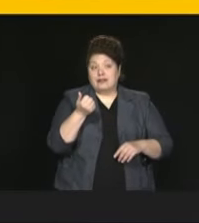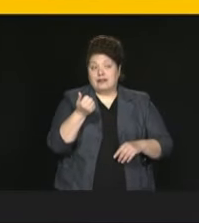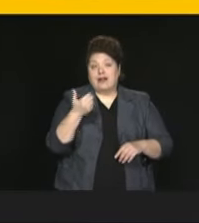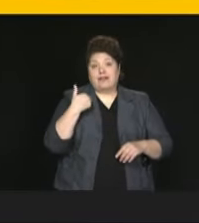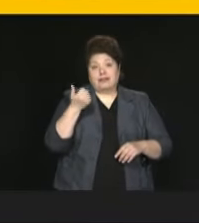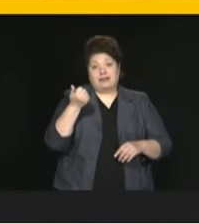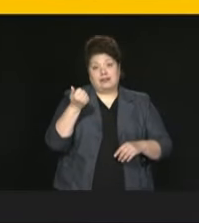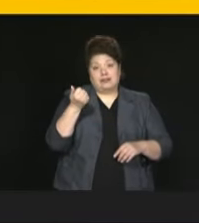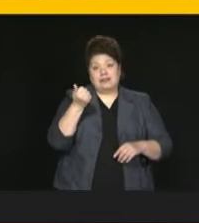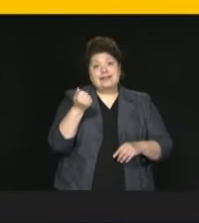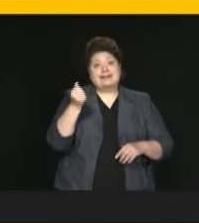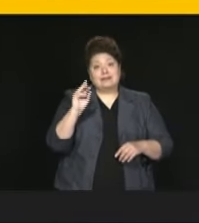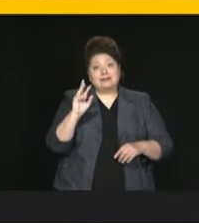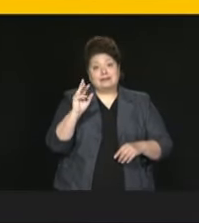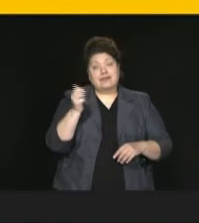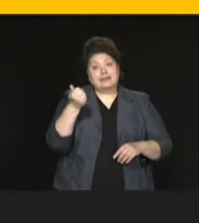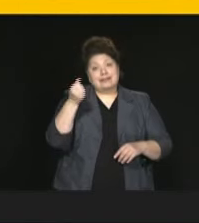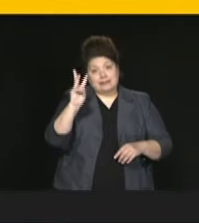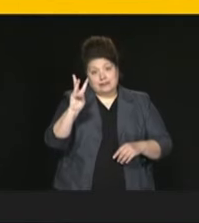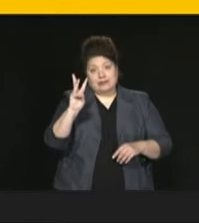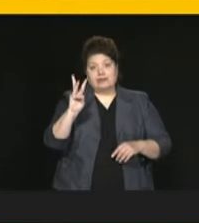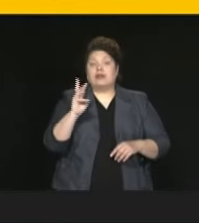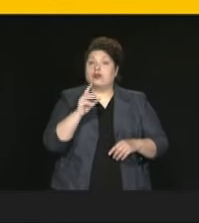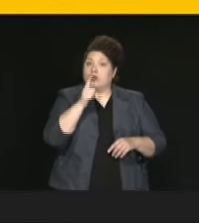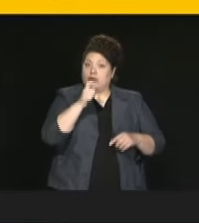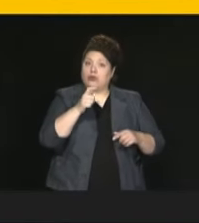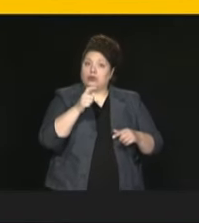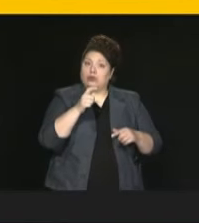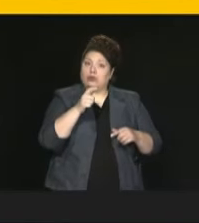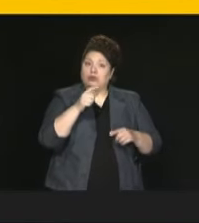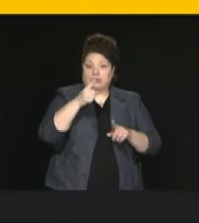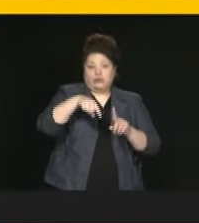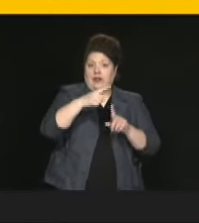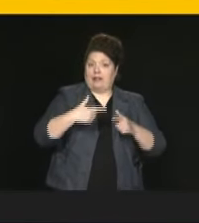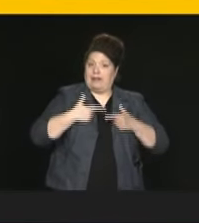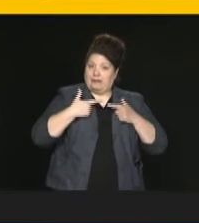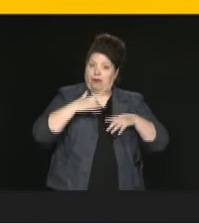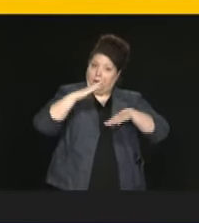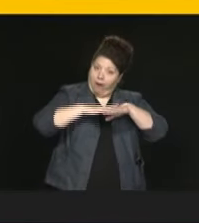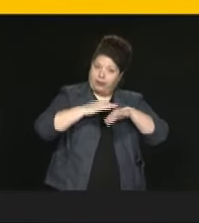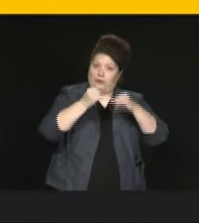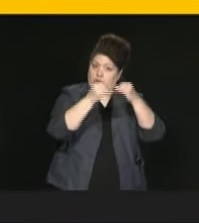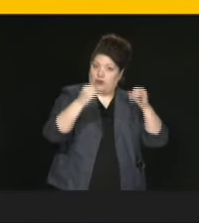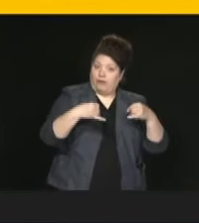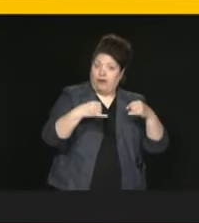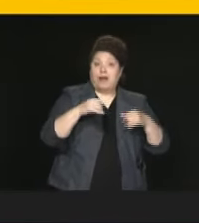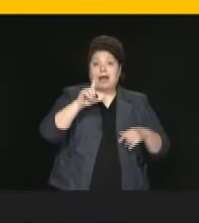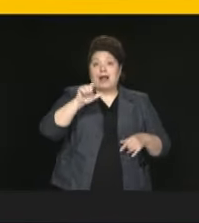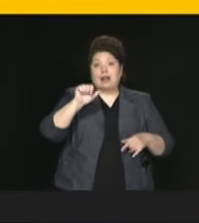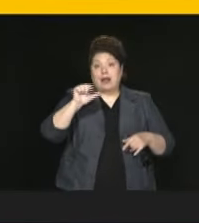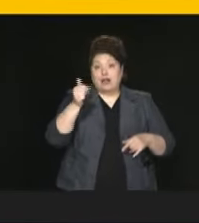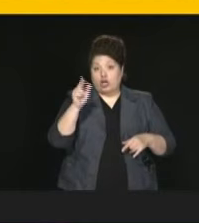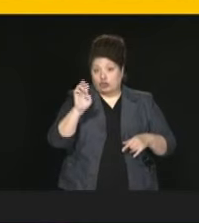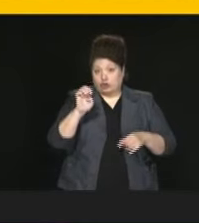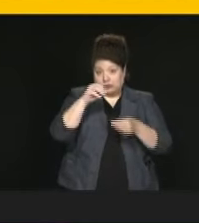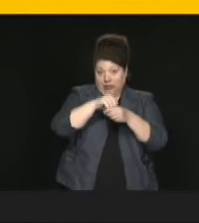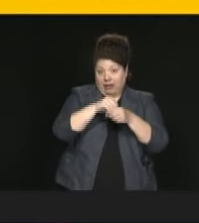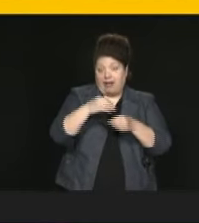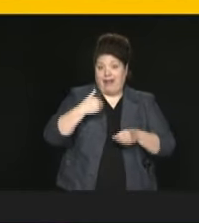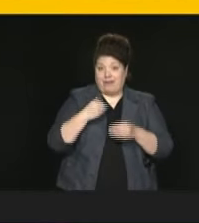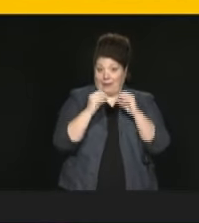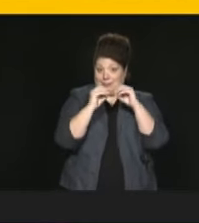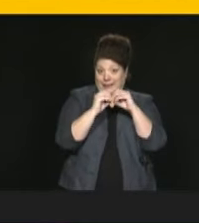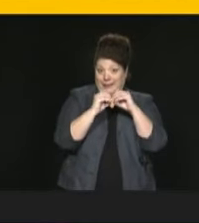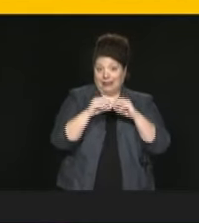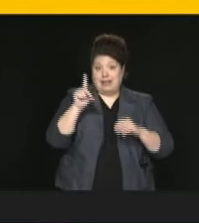on reserve Indigenous positive cases. But given that Lalosh is a Métis Dene community of an overwhelming majority,